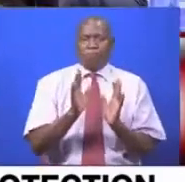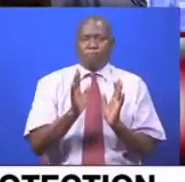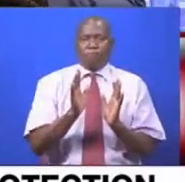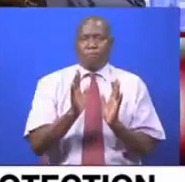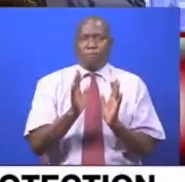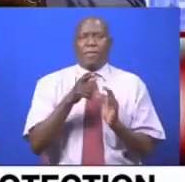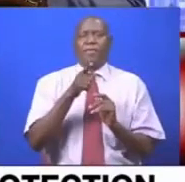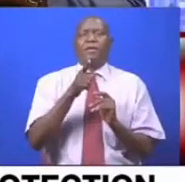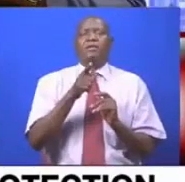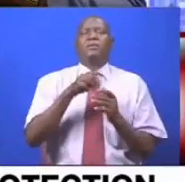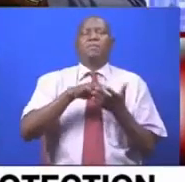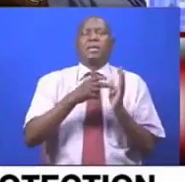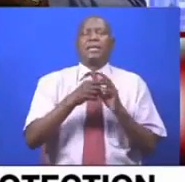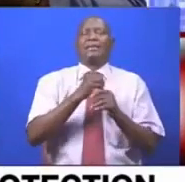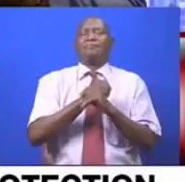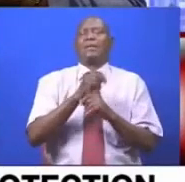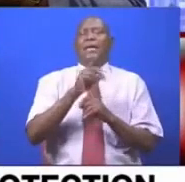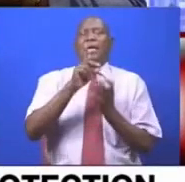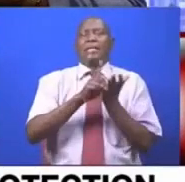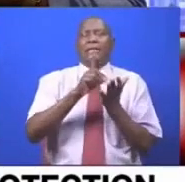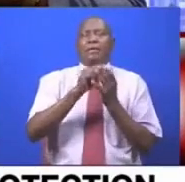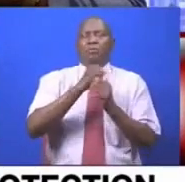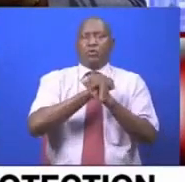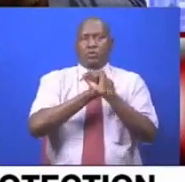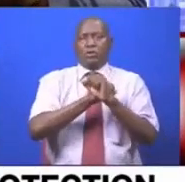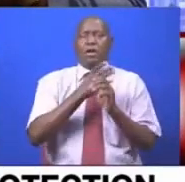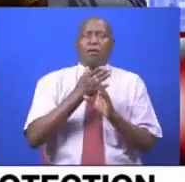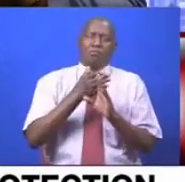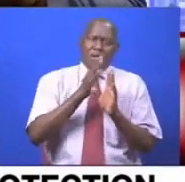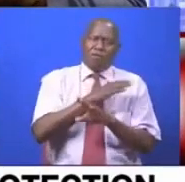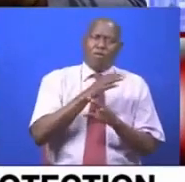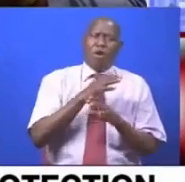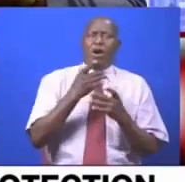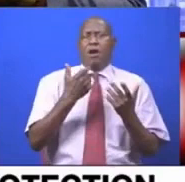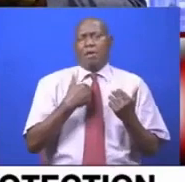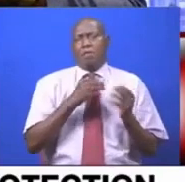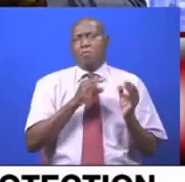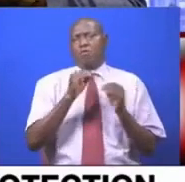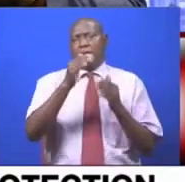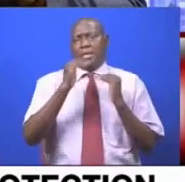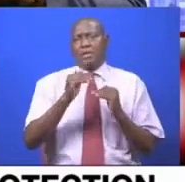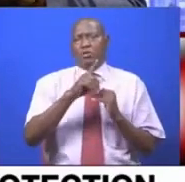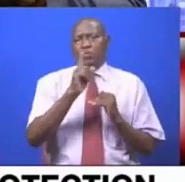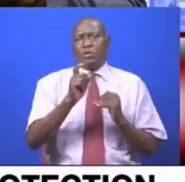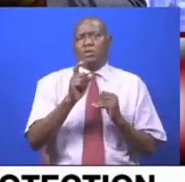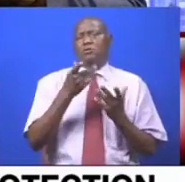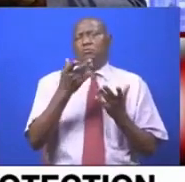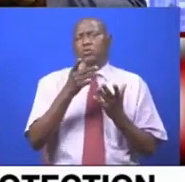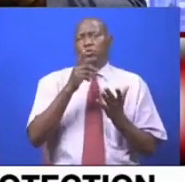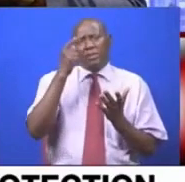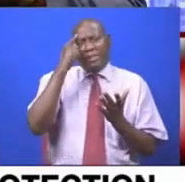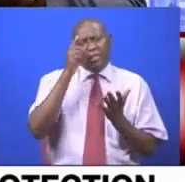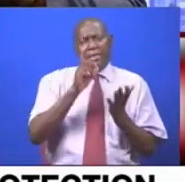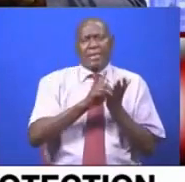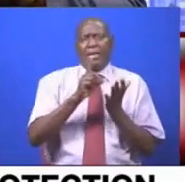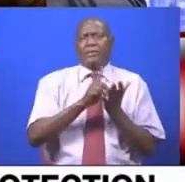data protection. Now, thank you. Before I move to the next question, if you can also tell us whether you think the Data Protection